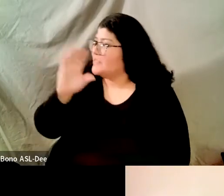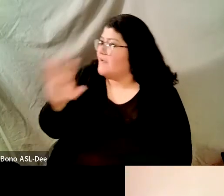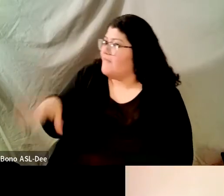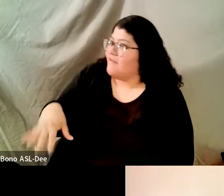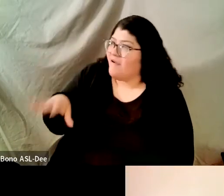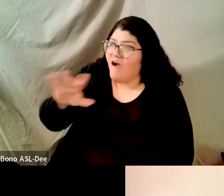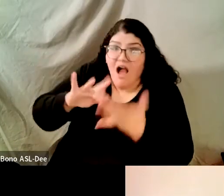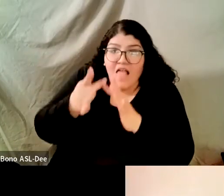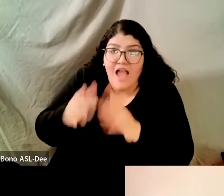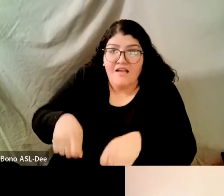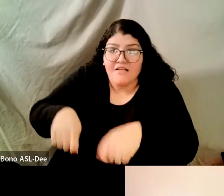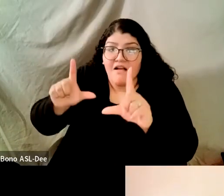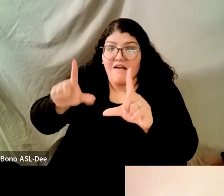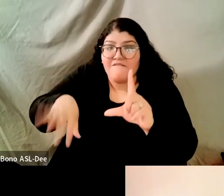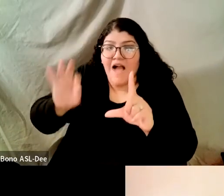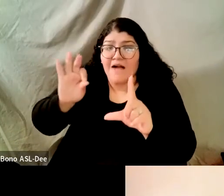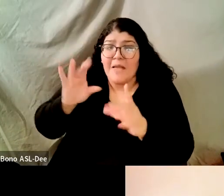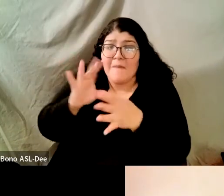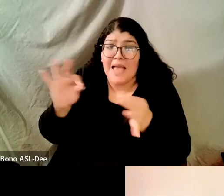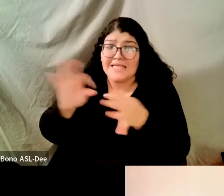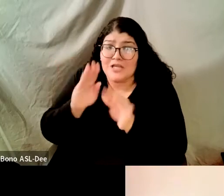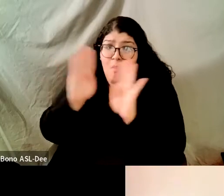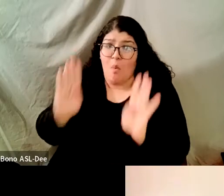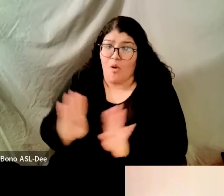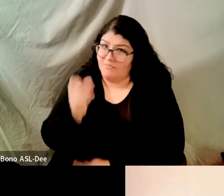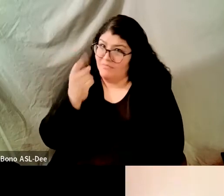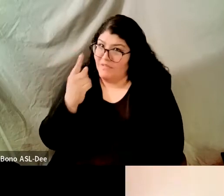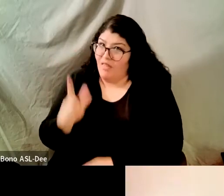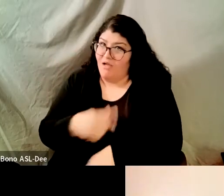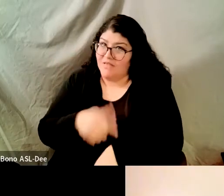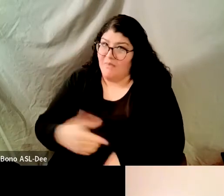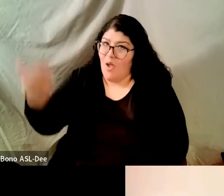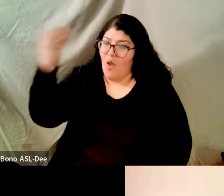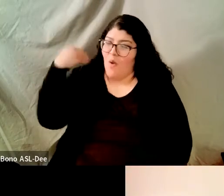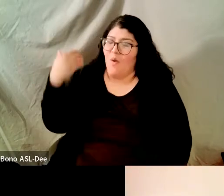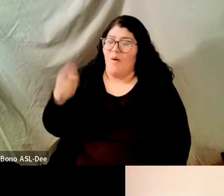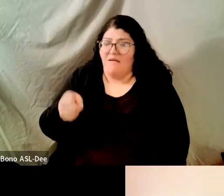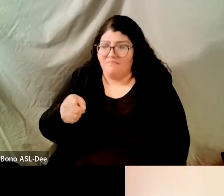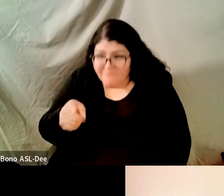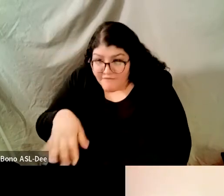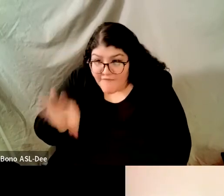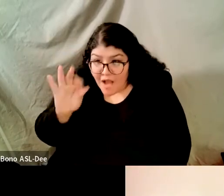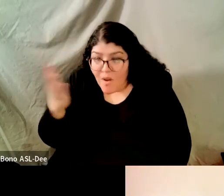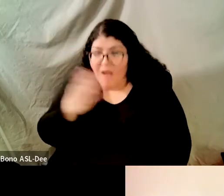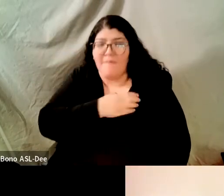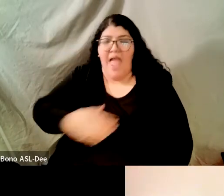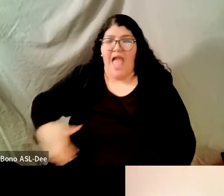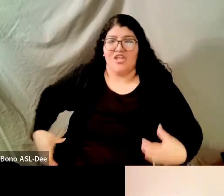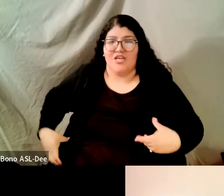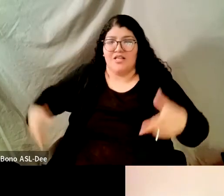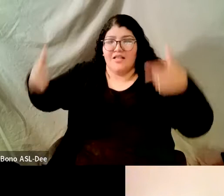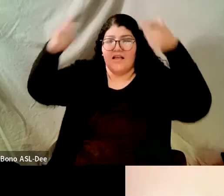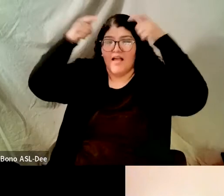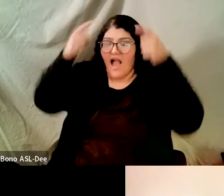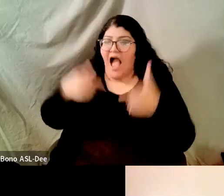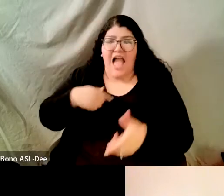the plus community. That's how long ago this was, message boards. And I found this pageant. And so really, I had never participated